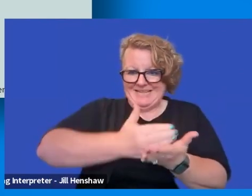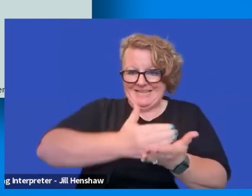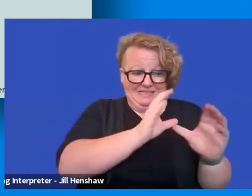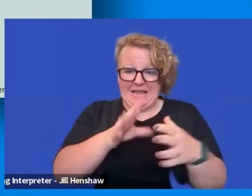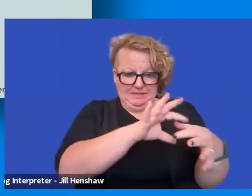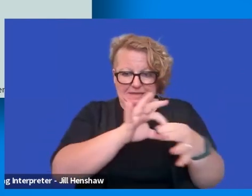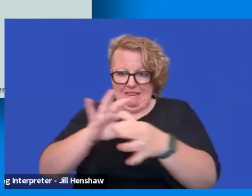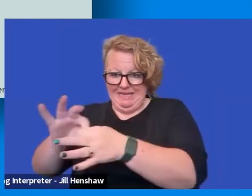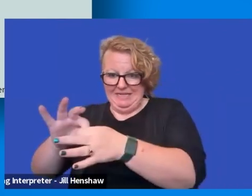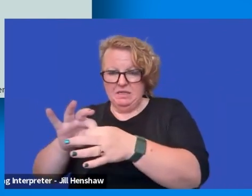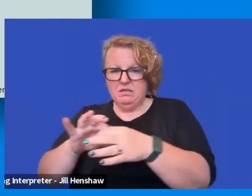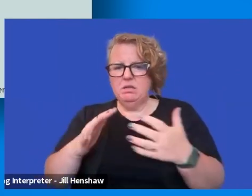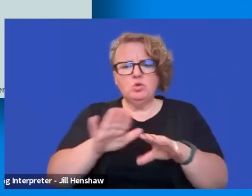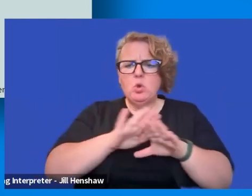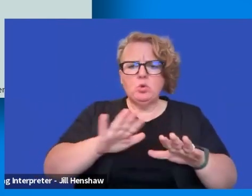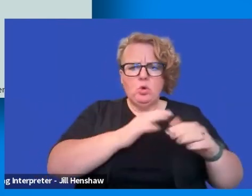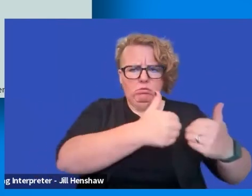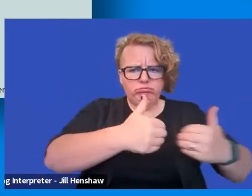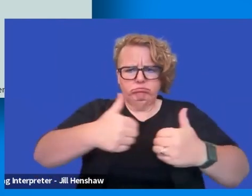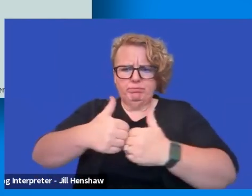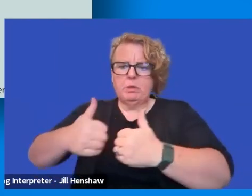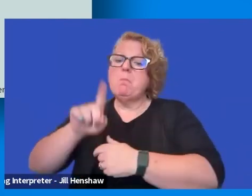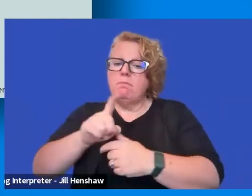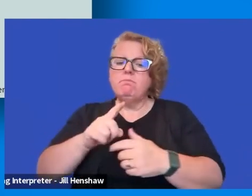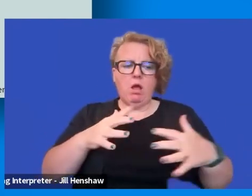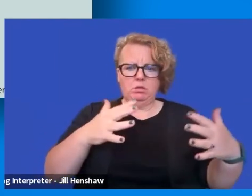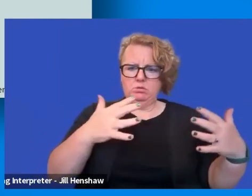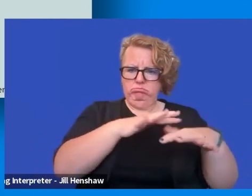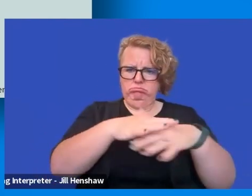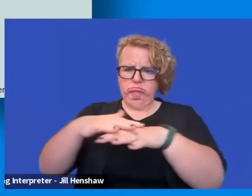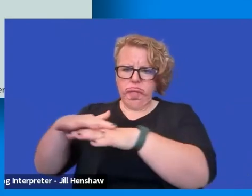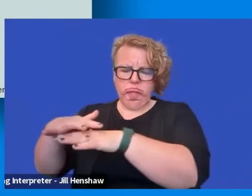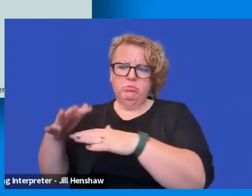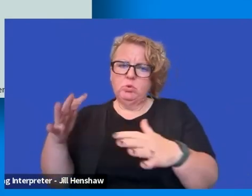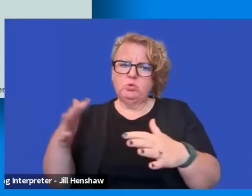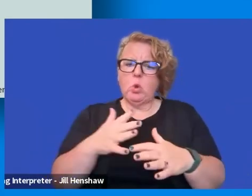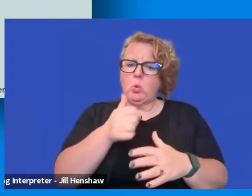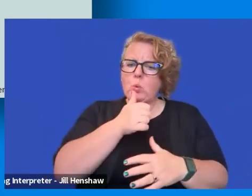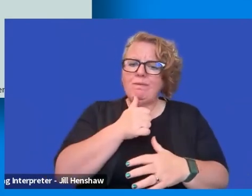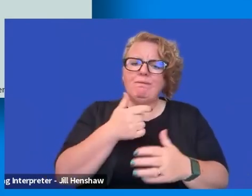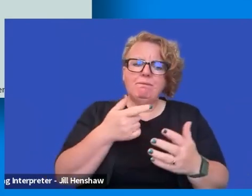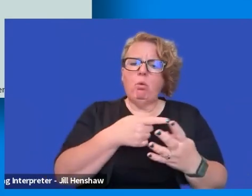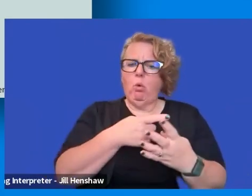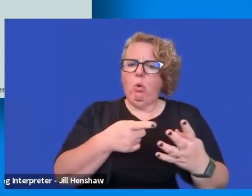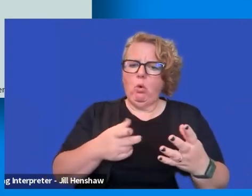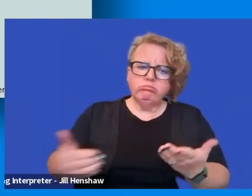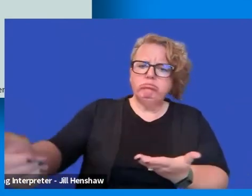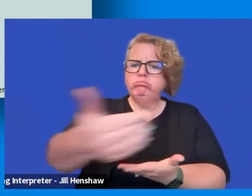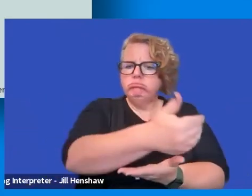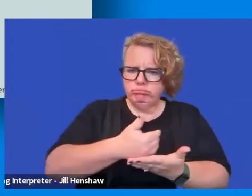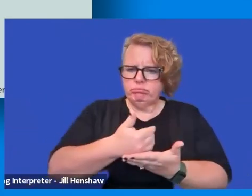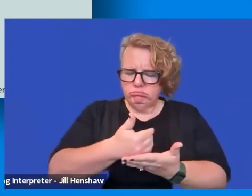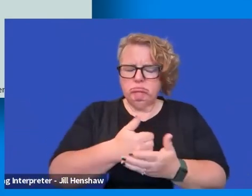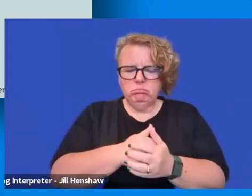are not to be seen as 4 silos that only informed one particular study that they were collected for in the first